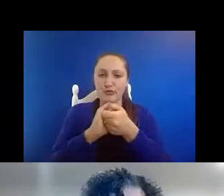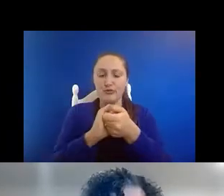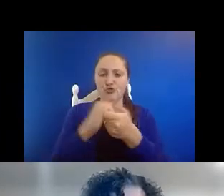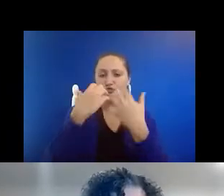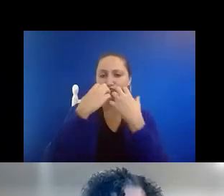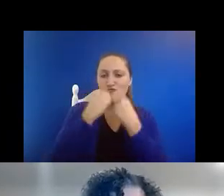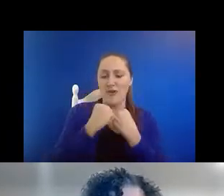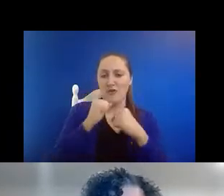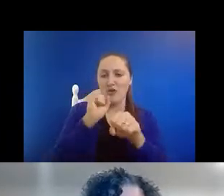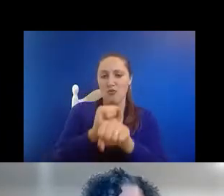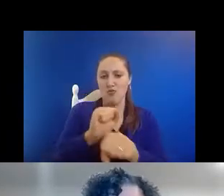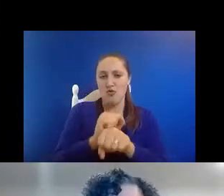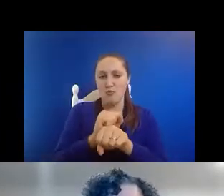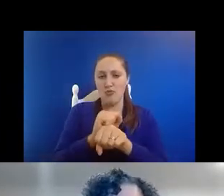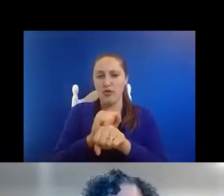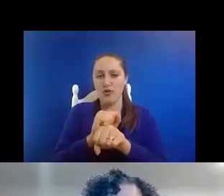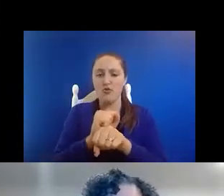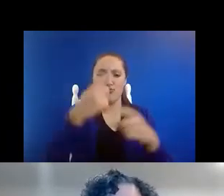that mission and vision.